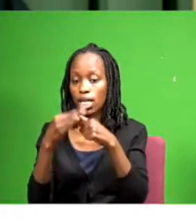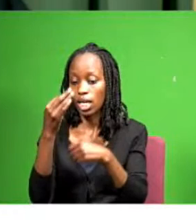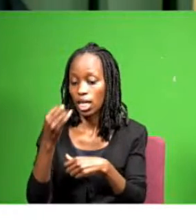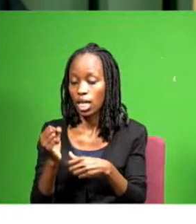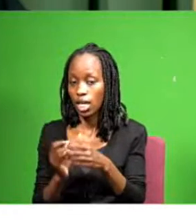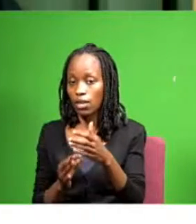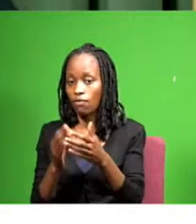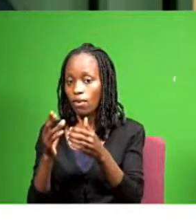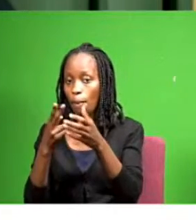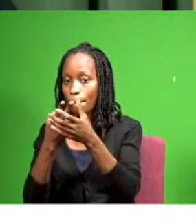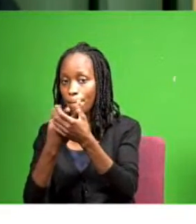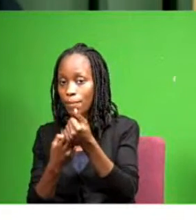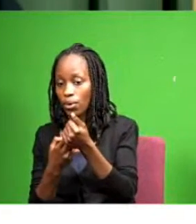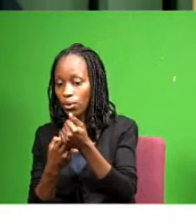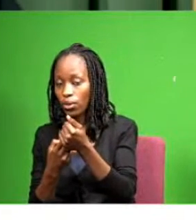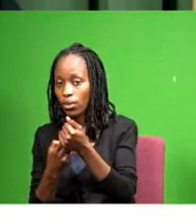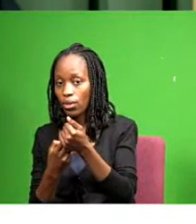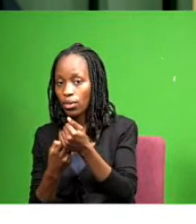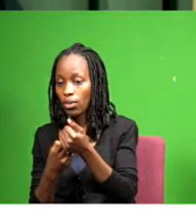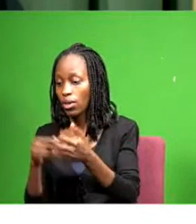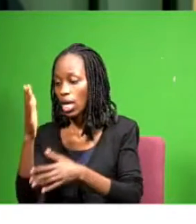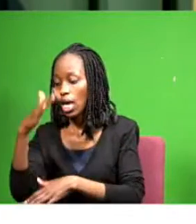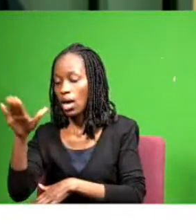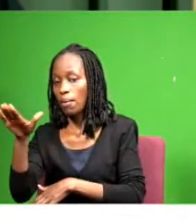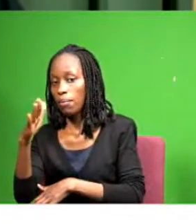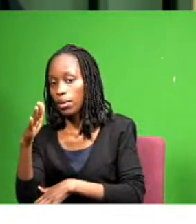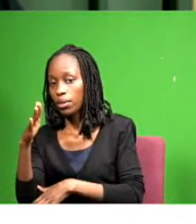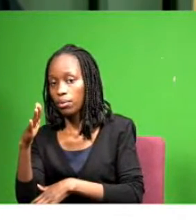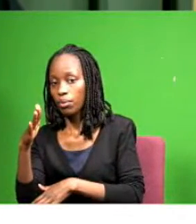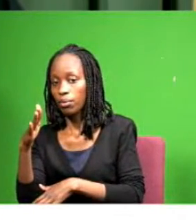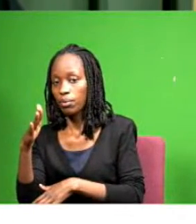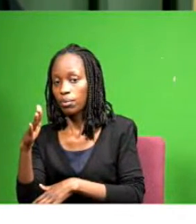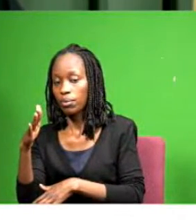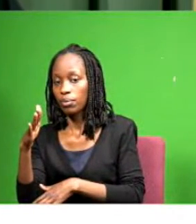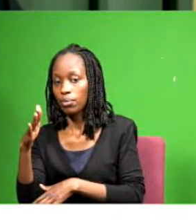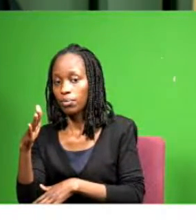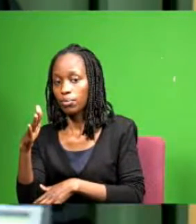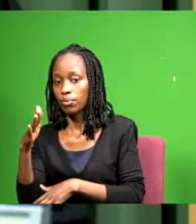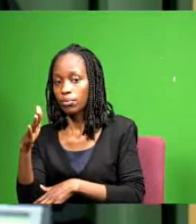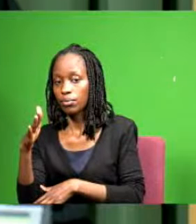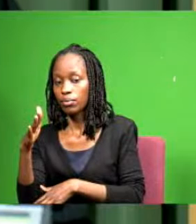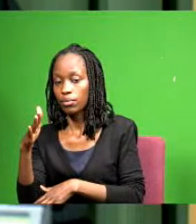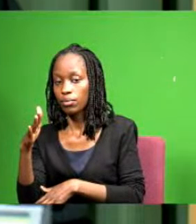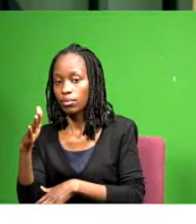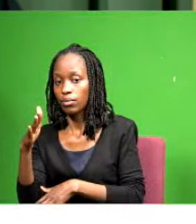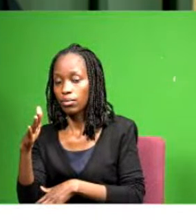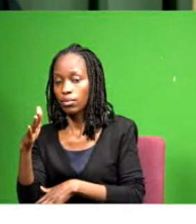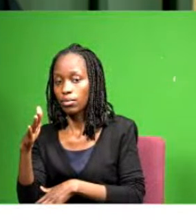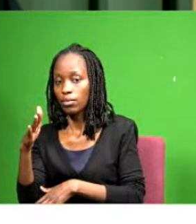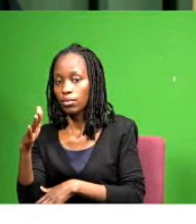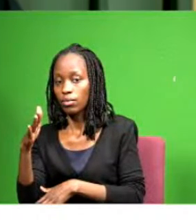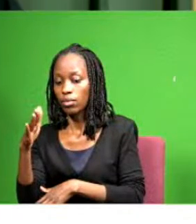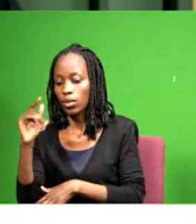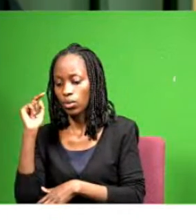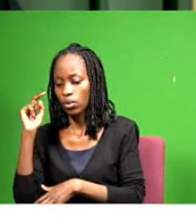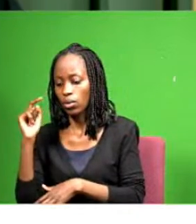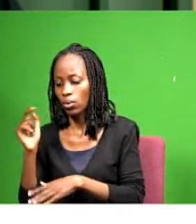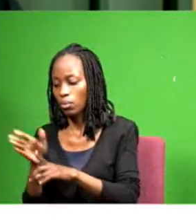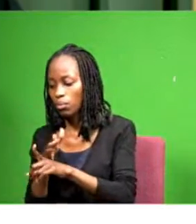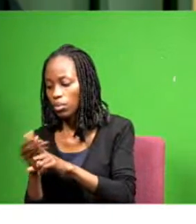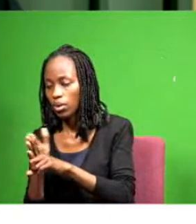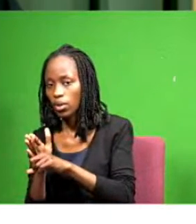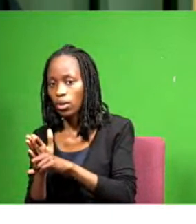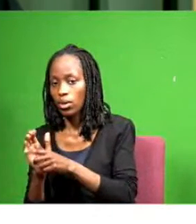or either of the Houses of Parliament were infirmed from considering the amendment bill in view of the